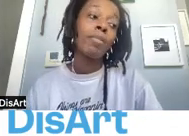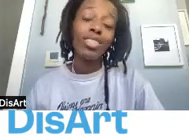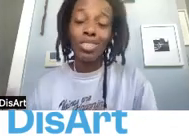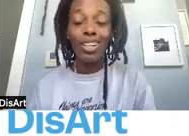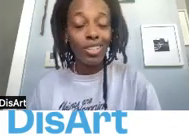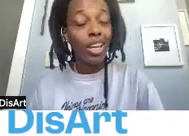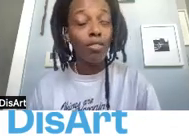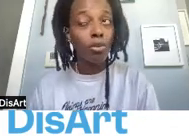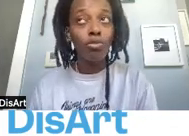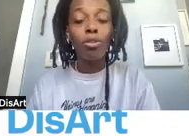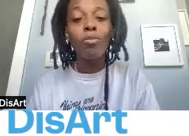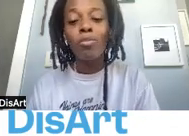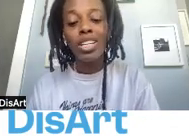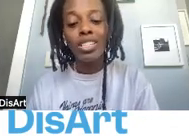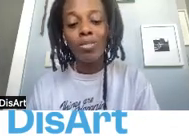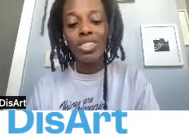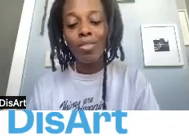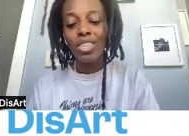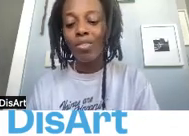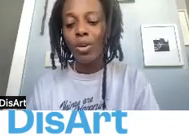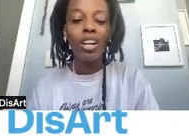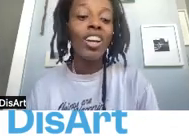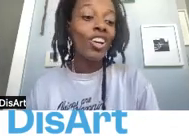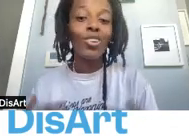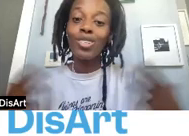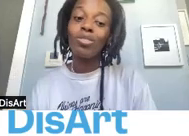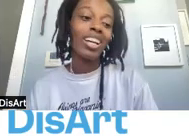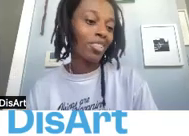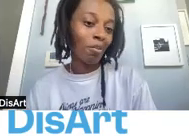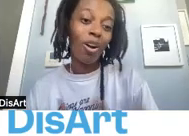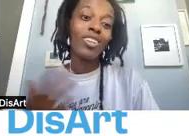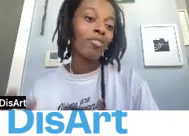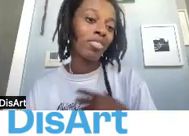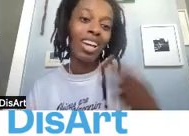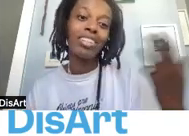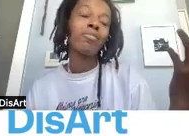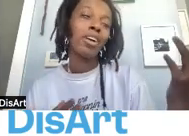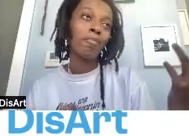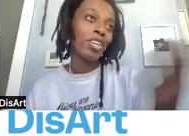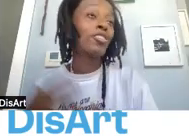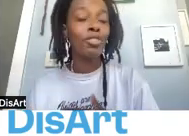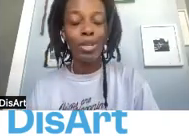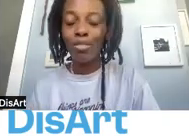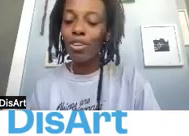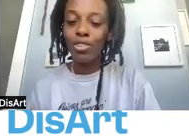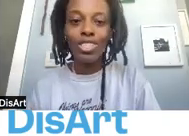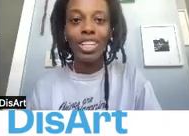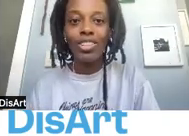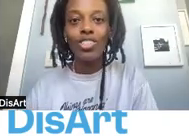interviews. And this was actually kind of a beautiful moment because it was something where Chris was actually a part of the kind of